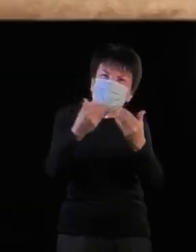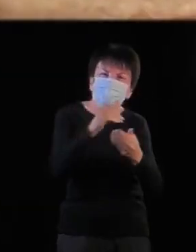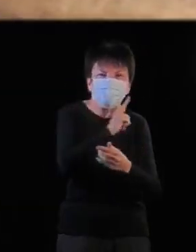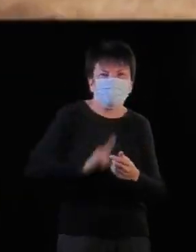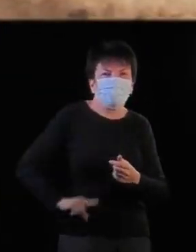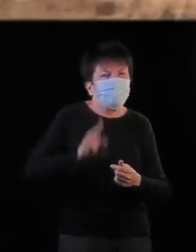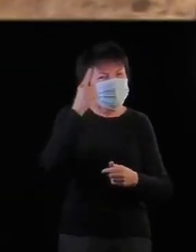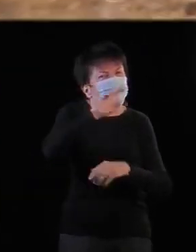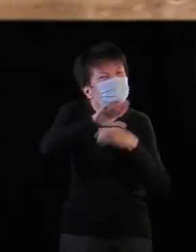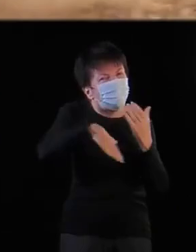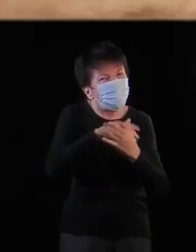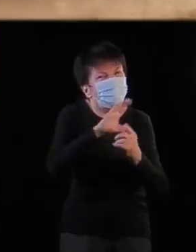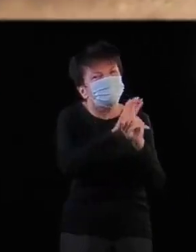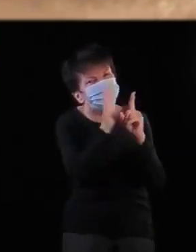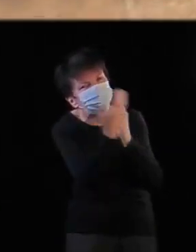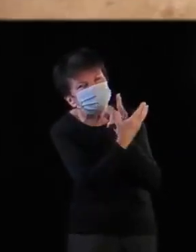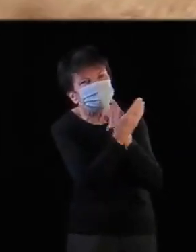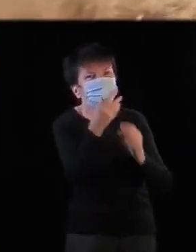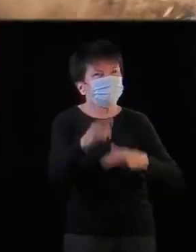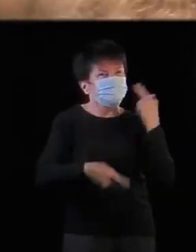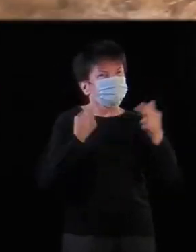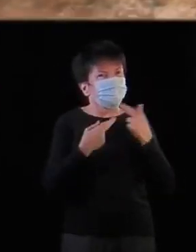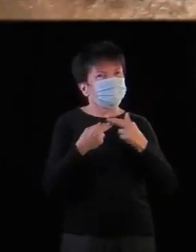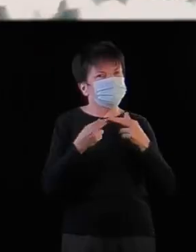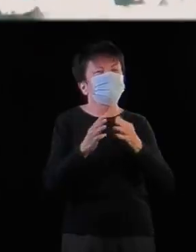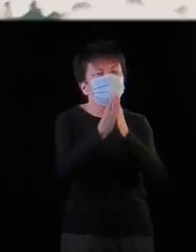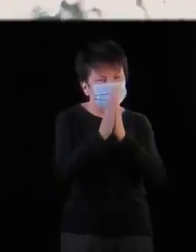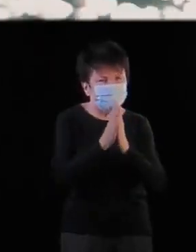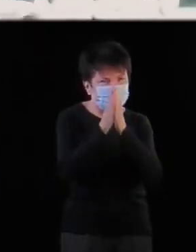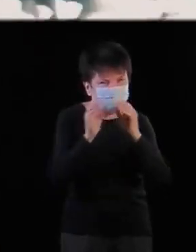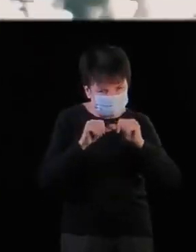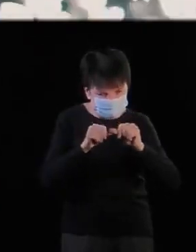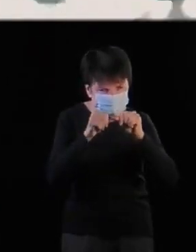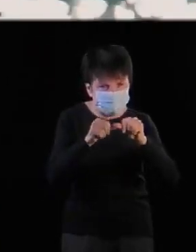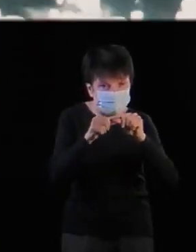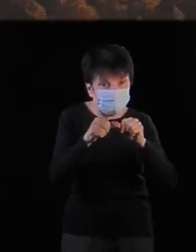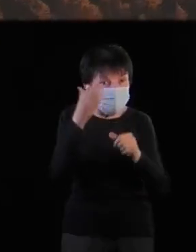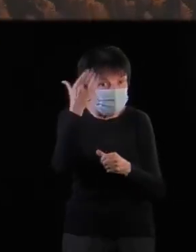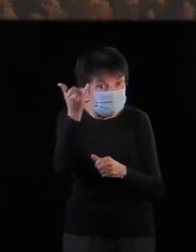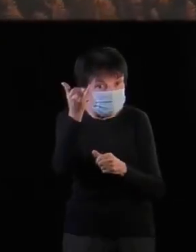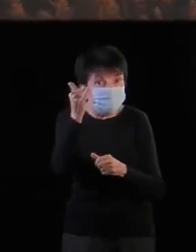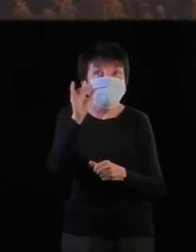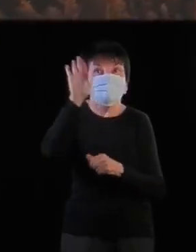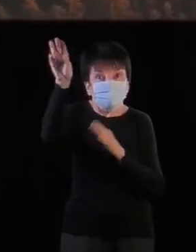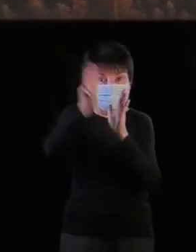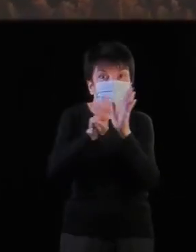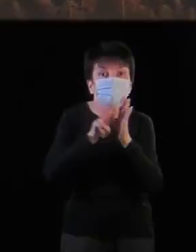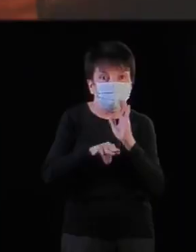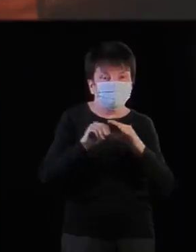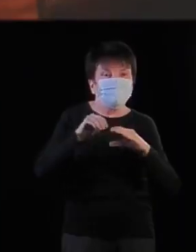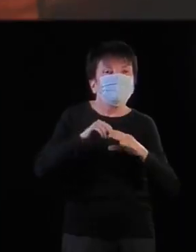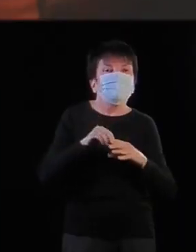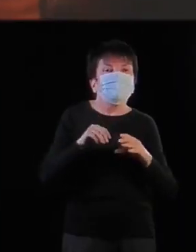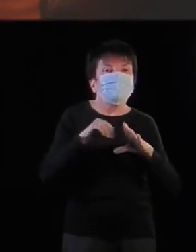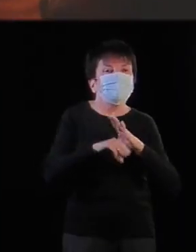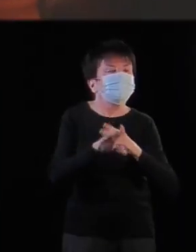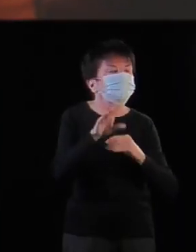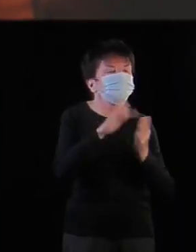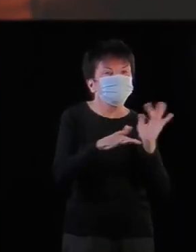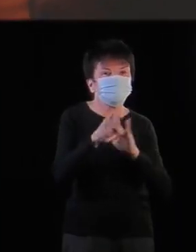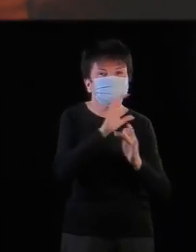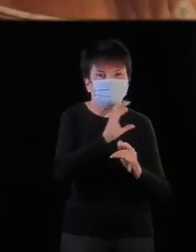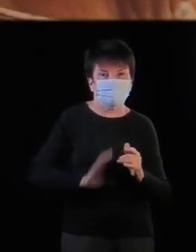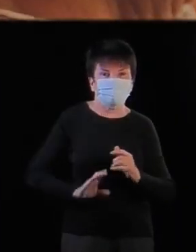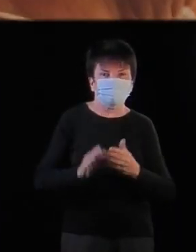circumstances. Rejoice and pray continually, for this is the will of God in Jesus Christ. Give